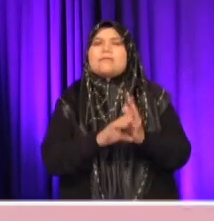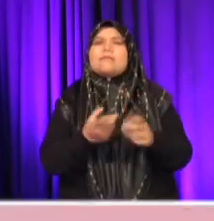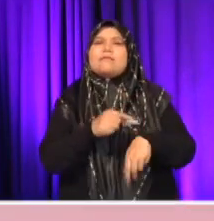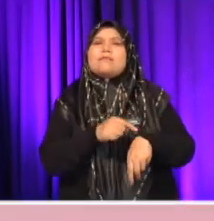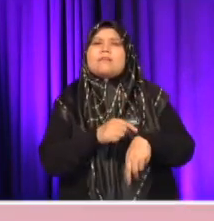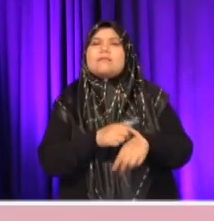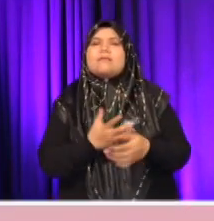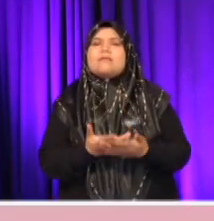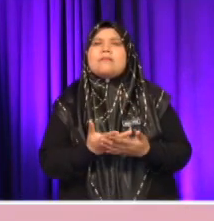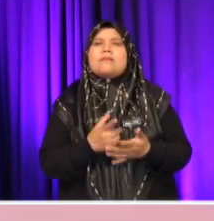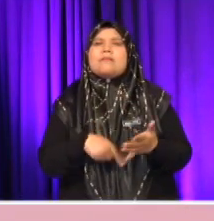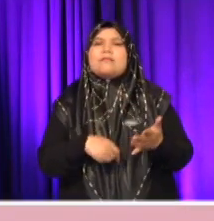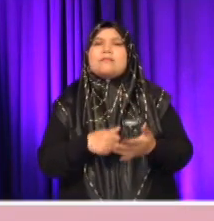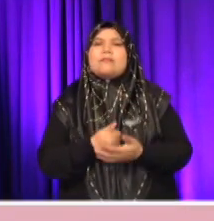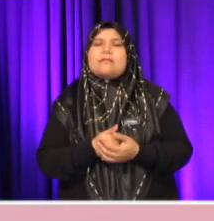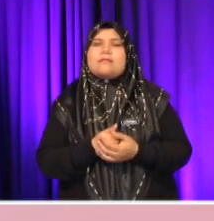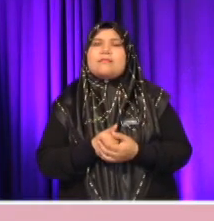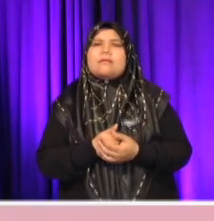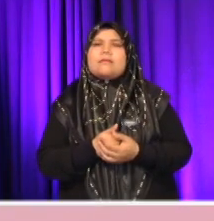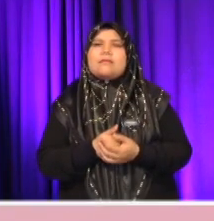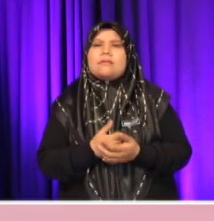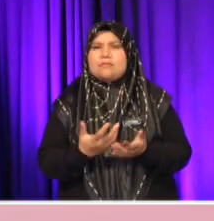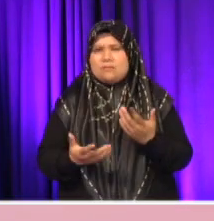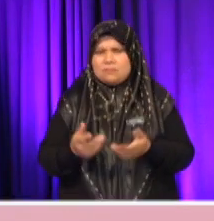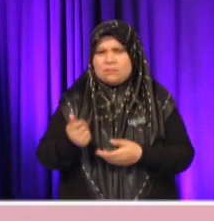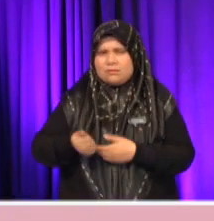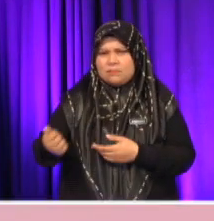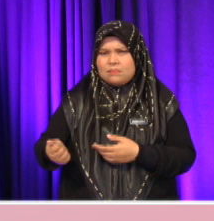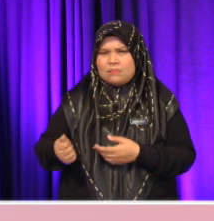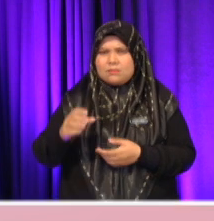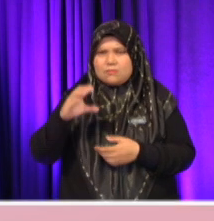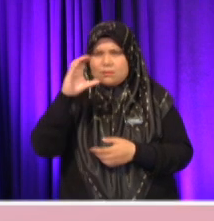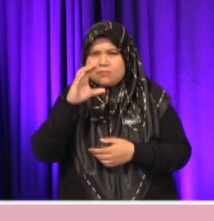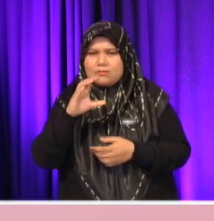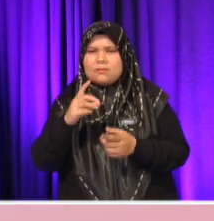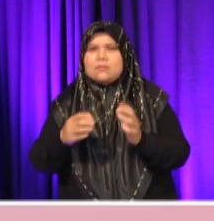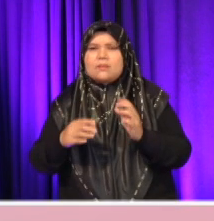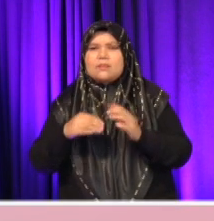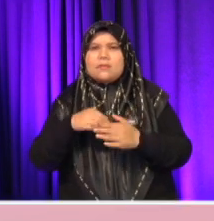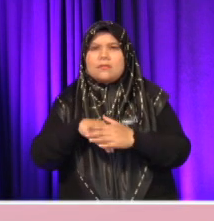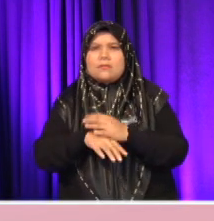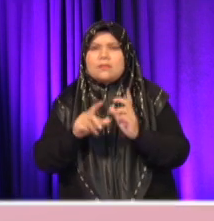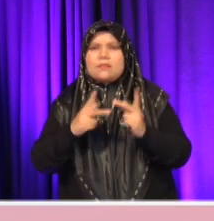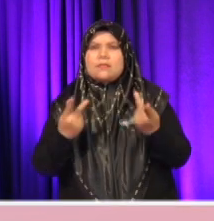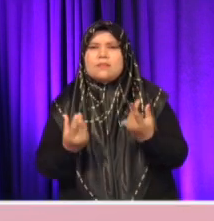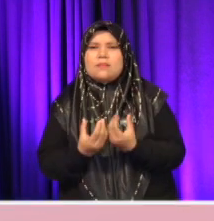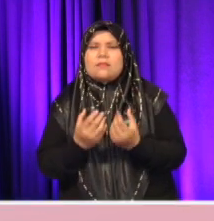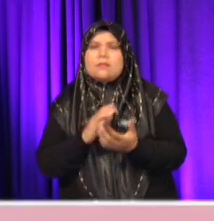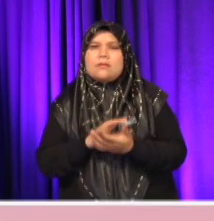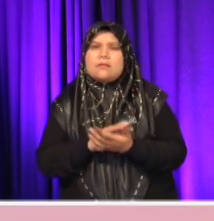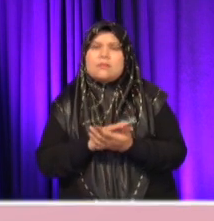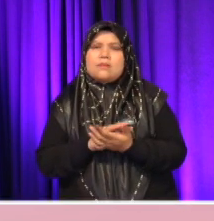stationery? Is it things you can find in a classroom? Yep, You're right. Okay, So these are the things that you can find